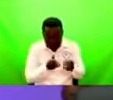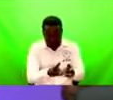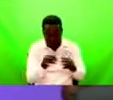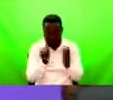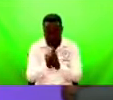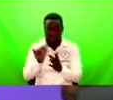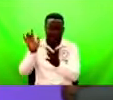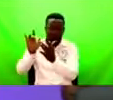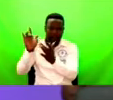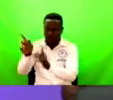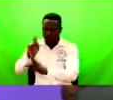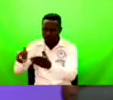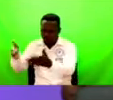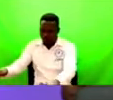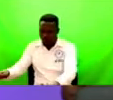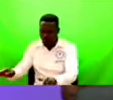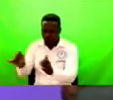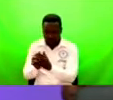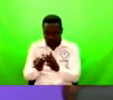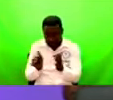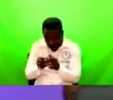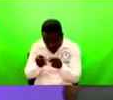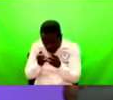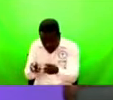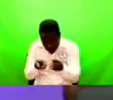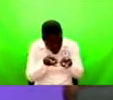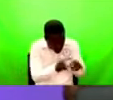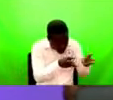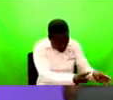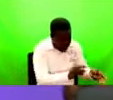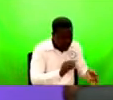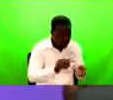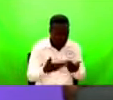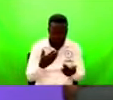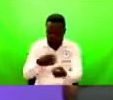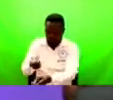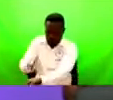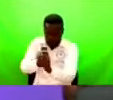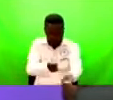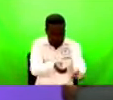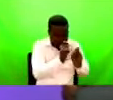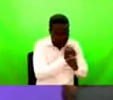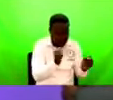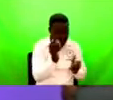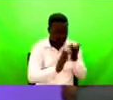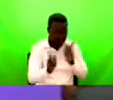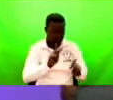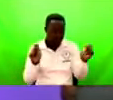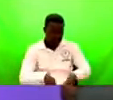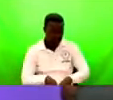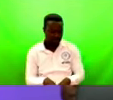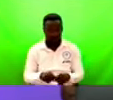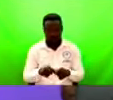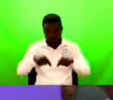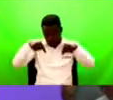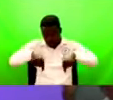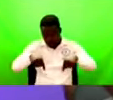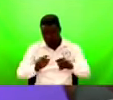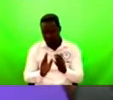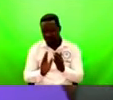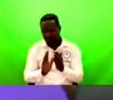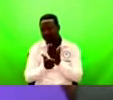lost, so that by all possible means, we will save some. So today, by the grace of God, we are